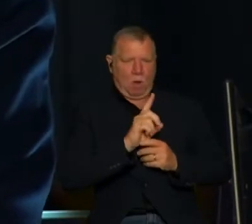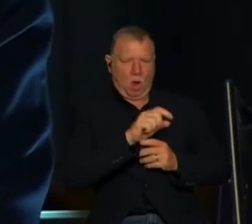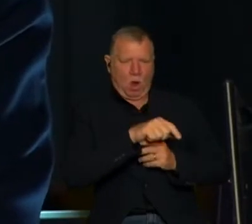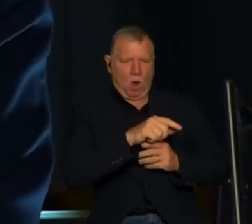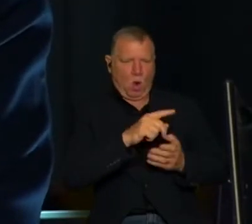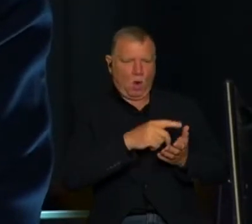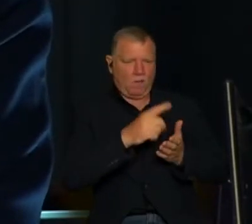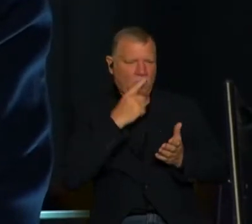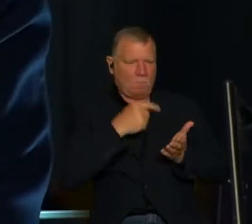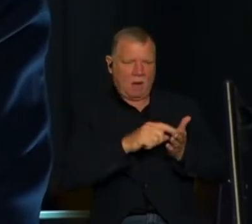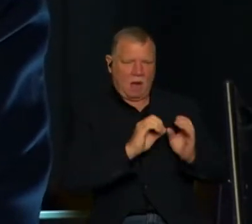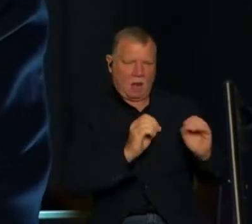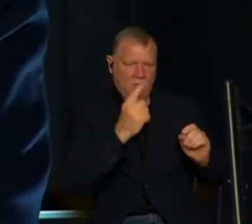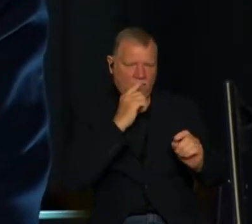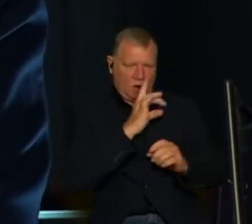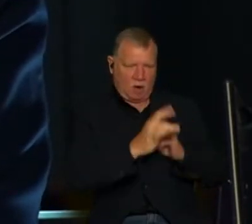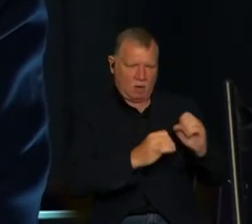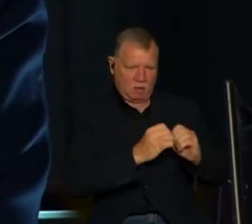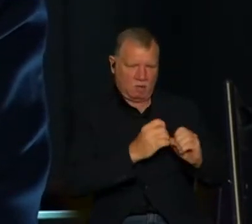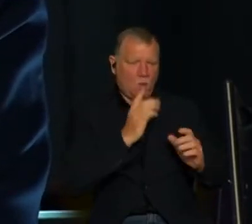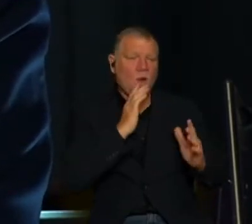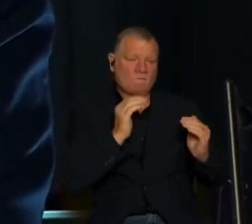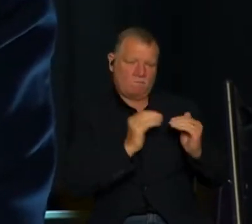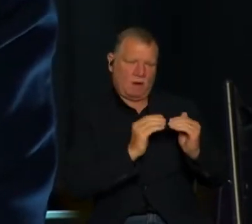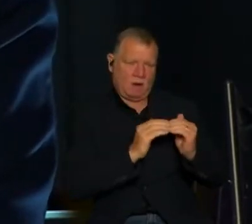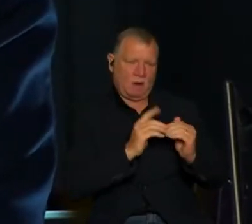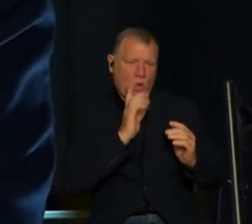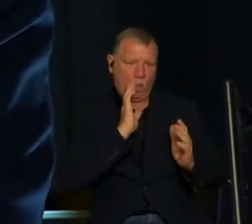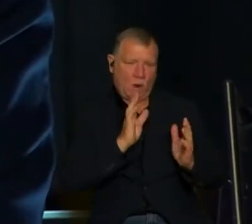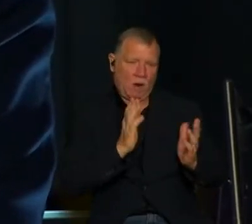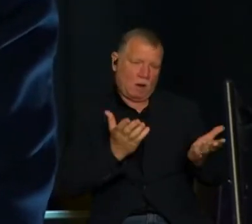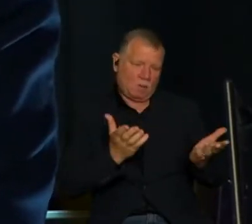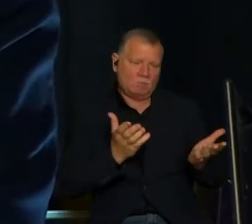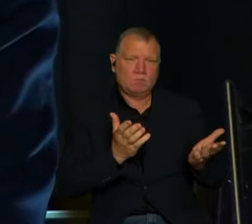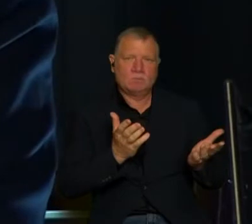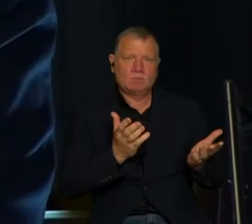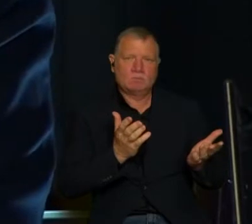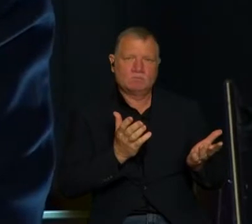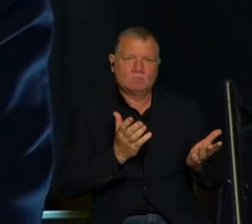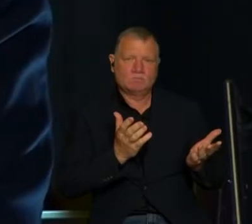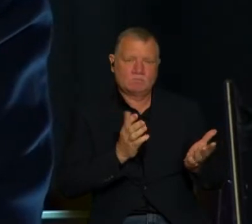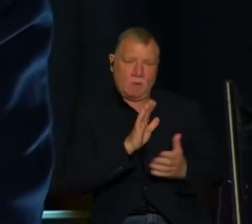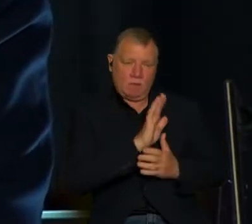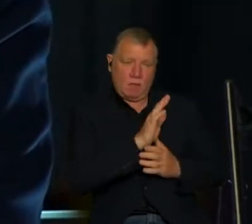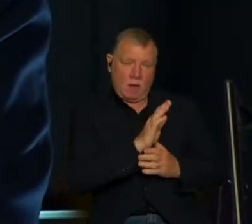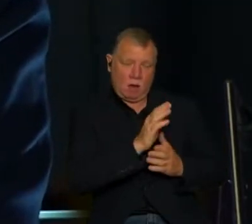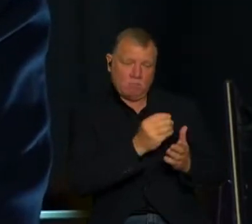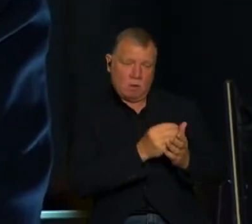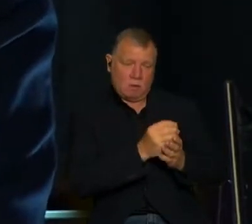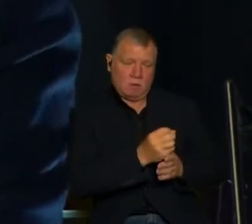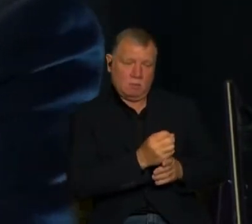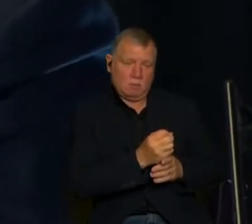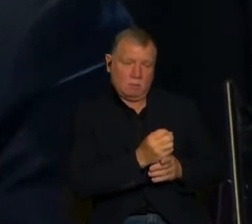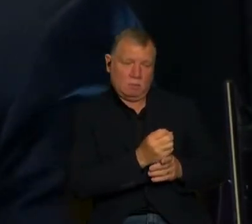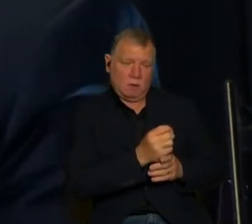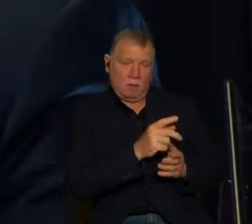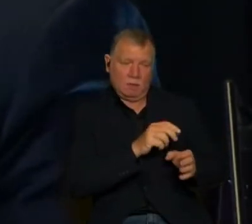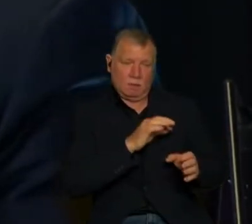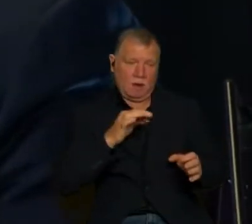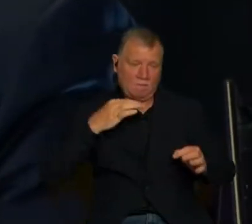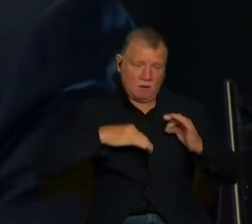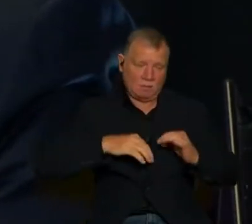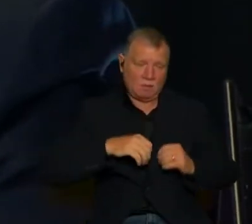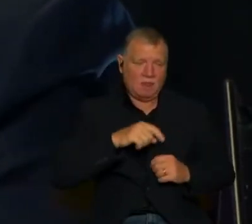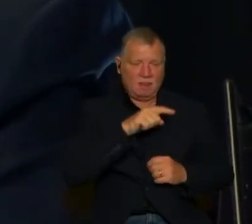paid nothing for 8 years are treated fairly and that we're maximizing their return because they